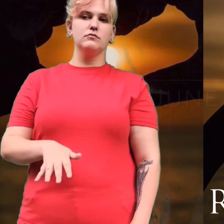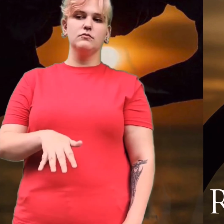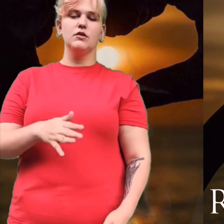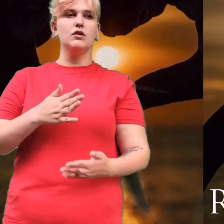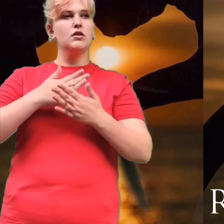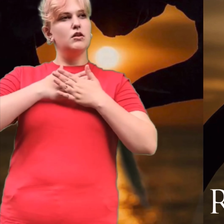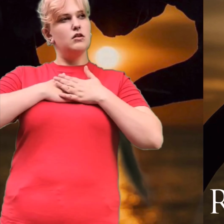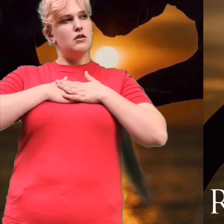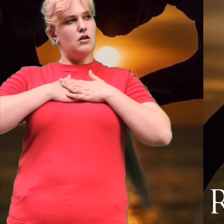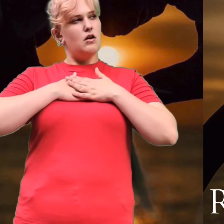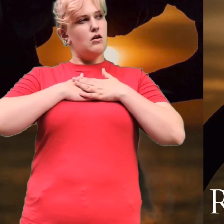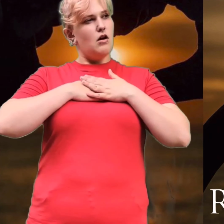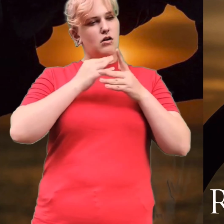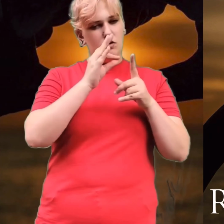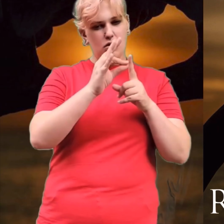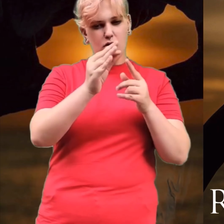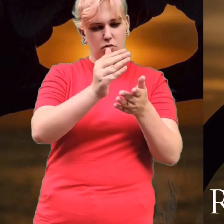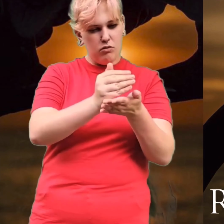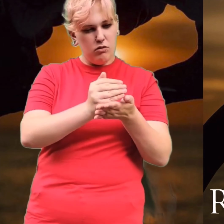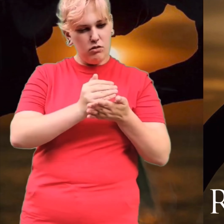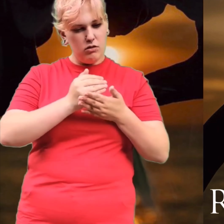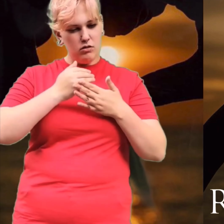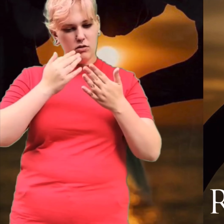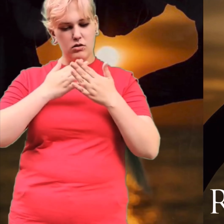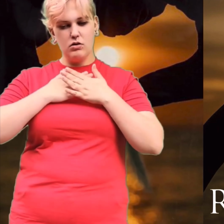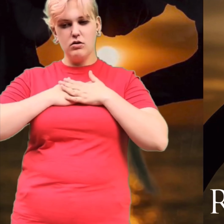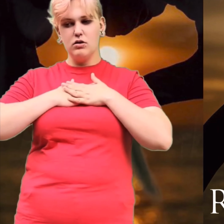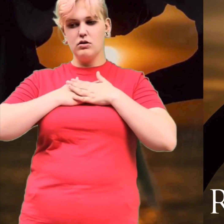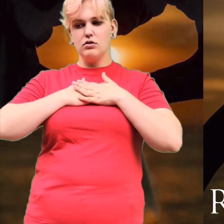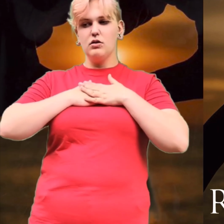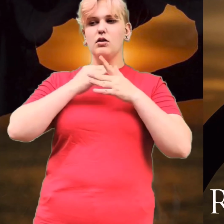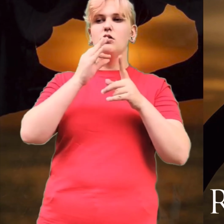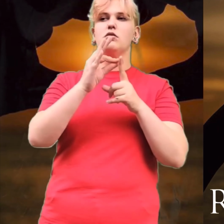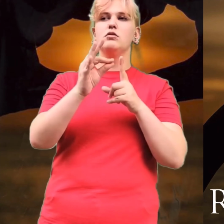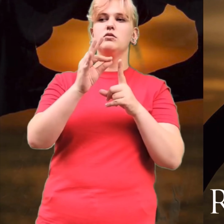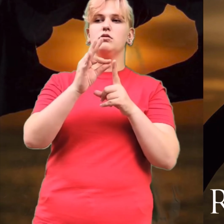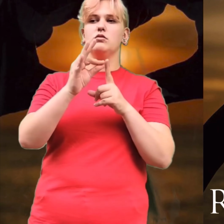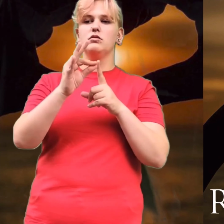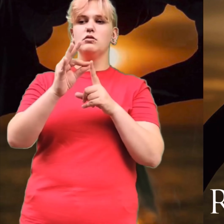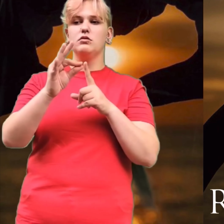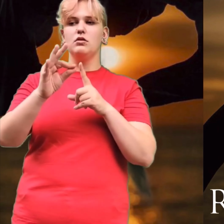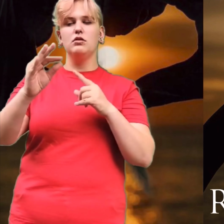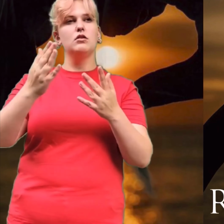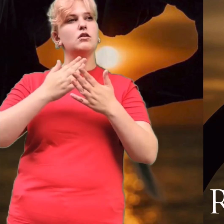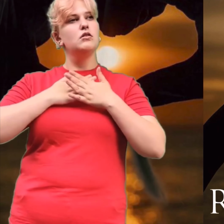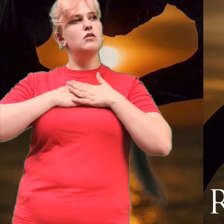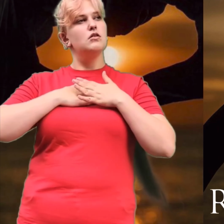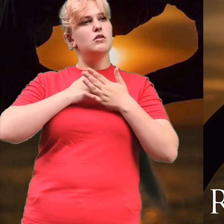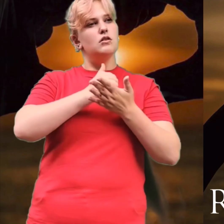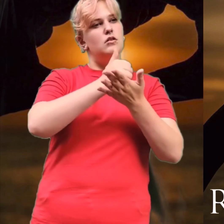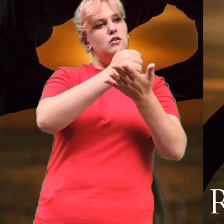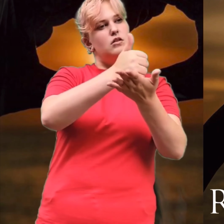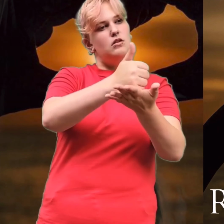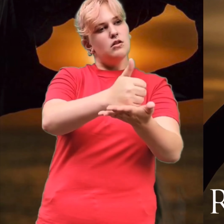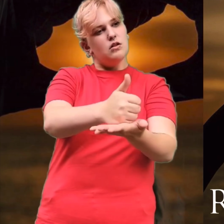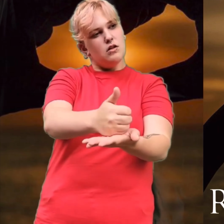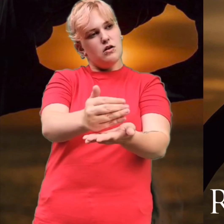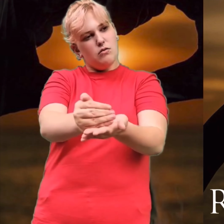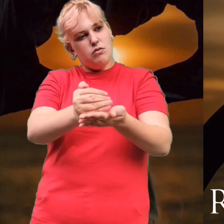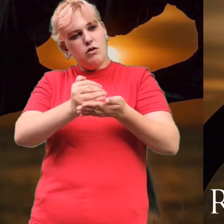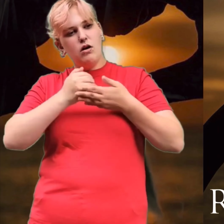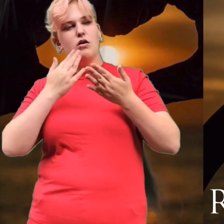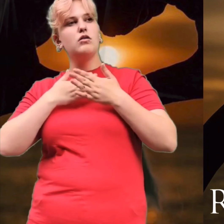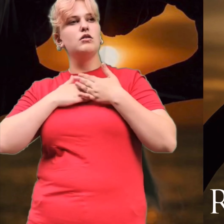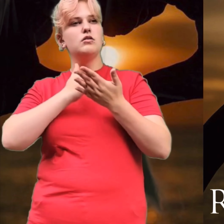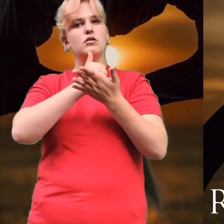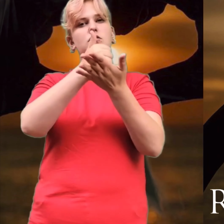Love is precious, love is pure, love helps to heal, love helps